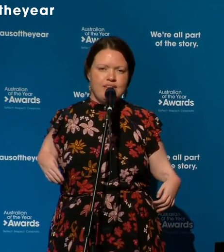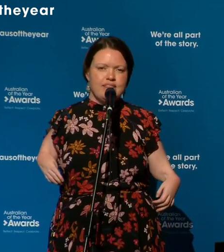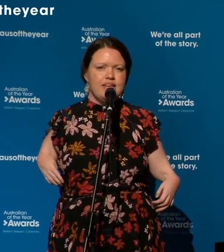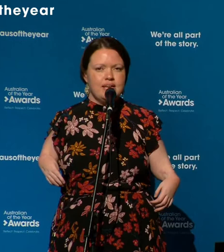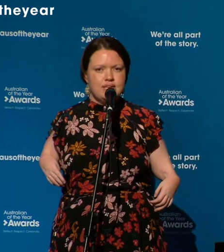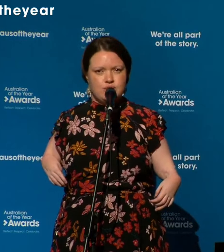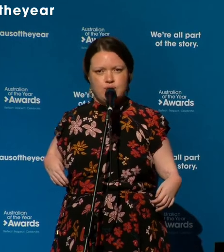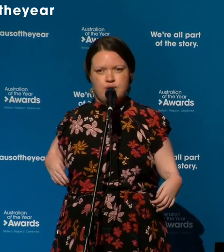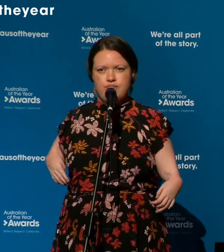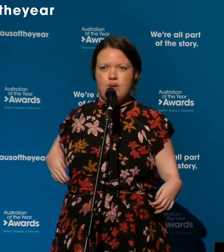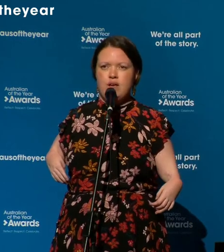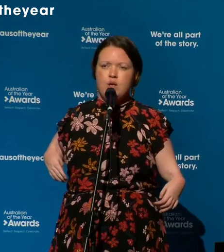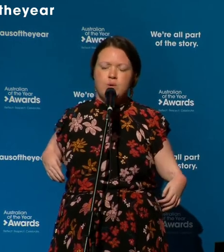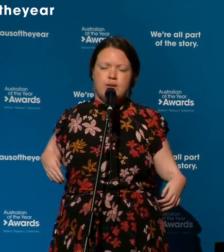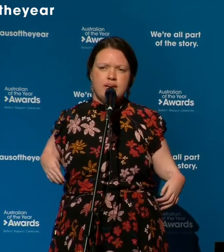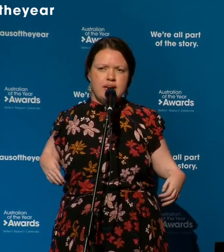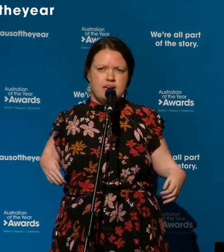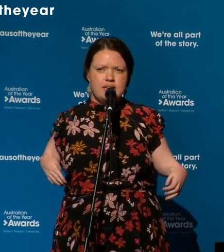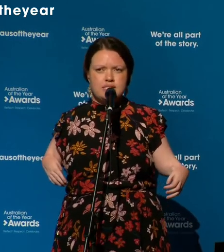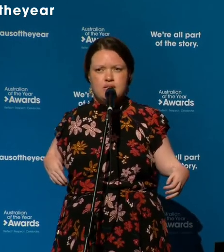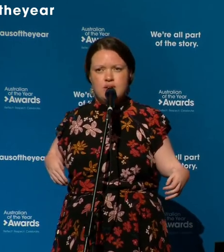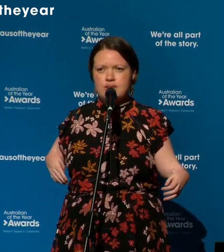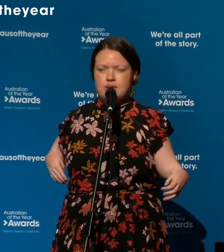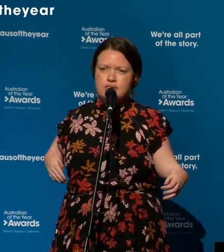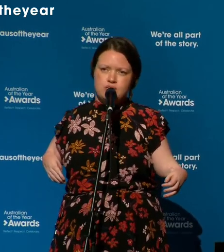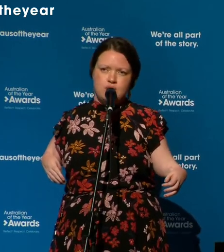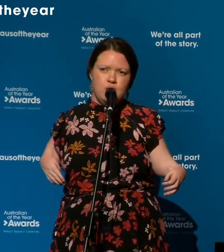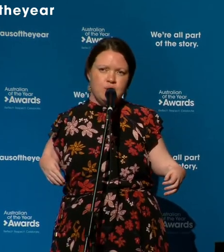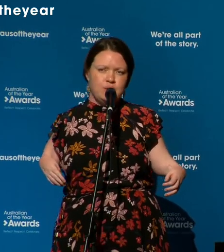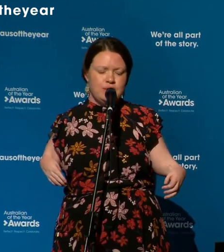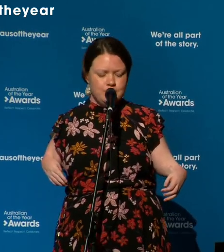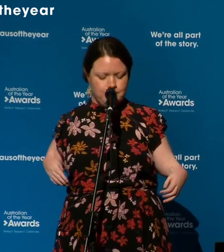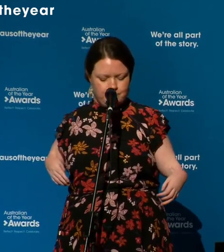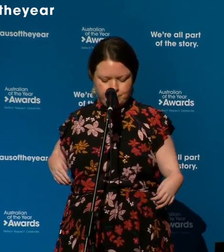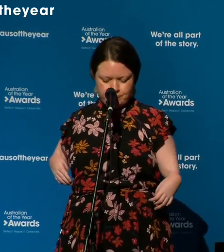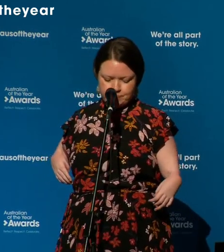and everything you stood for. We